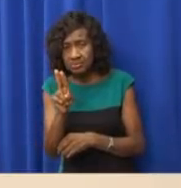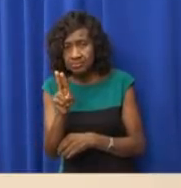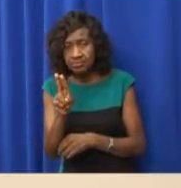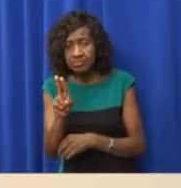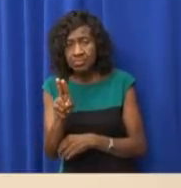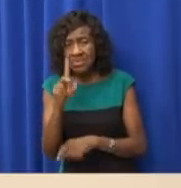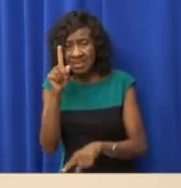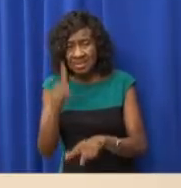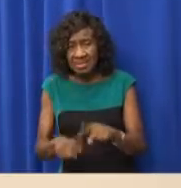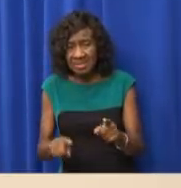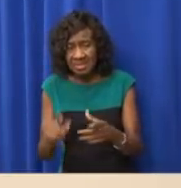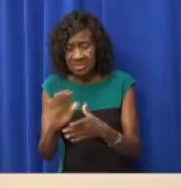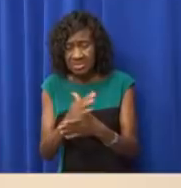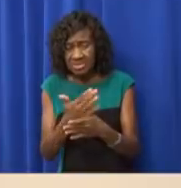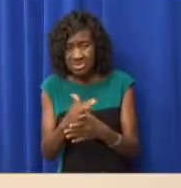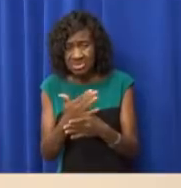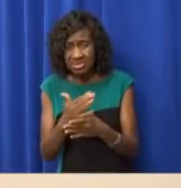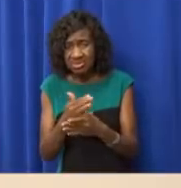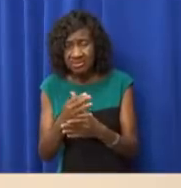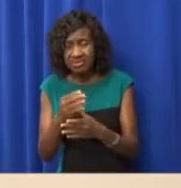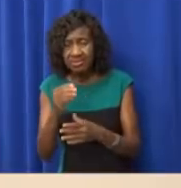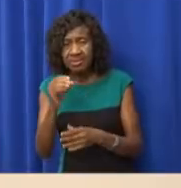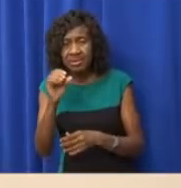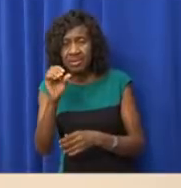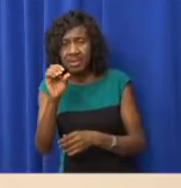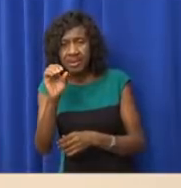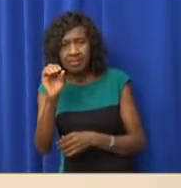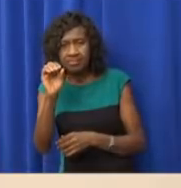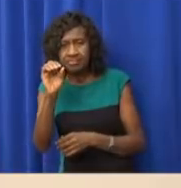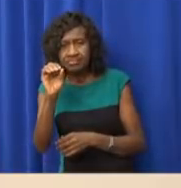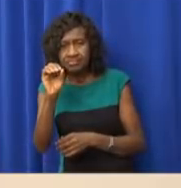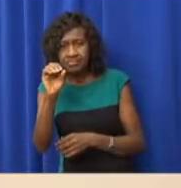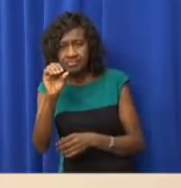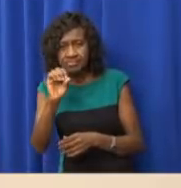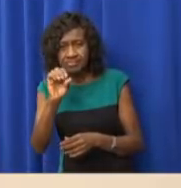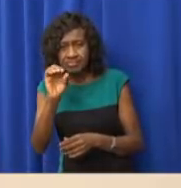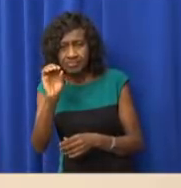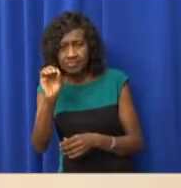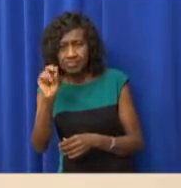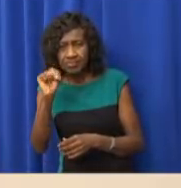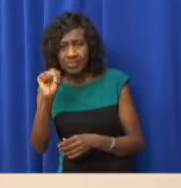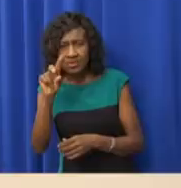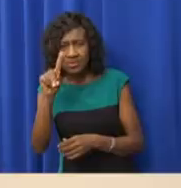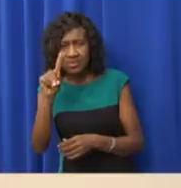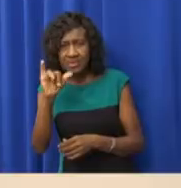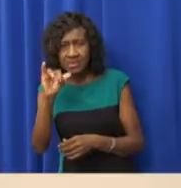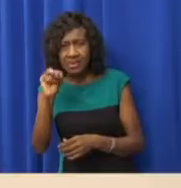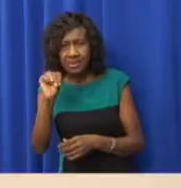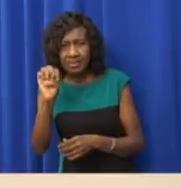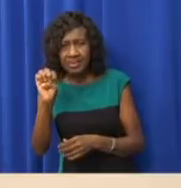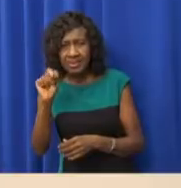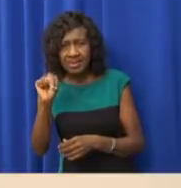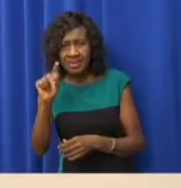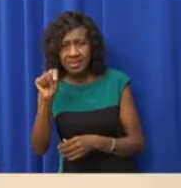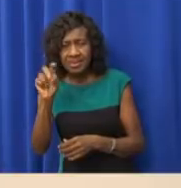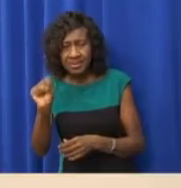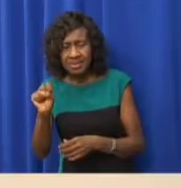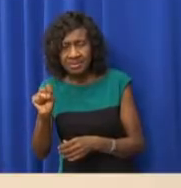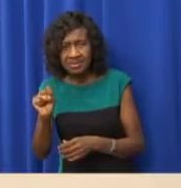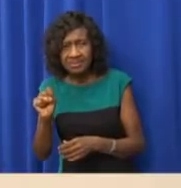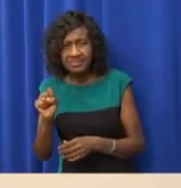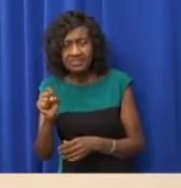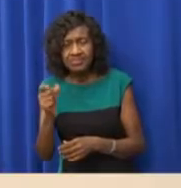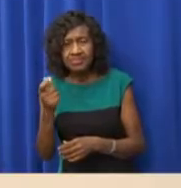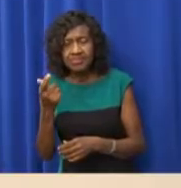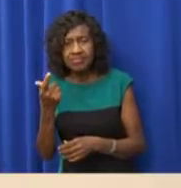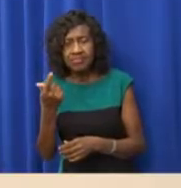not allowed on tables. All condiments must be single use. The bus staff must wear gloves and masks when handling